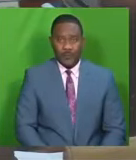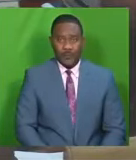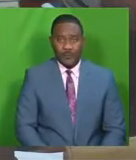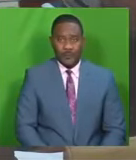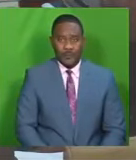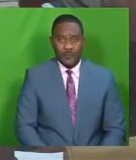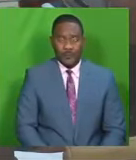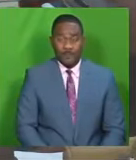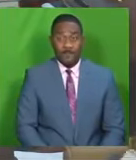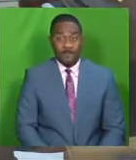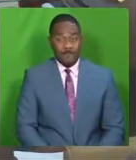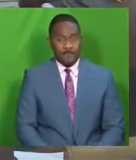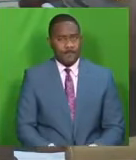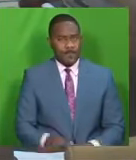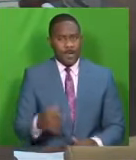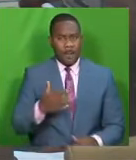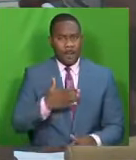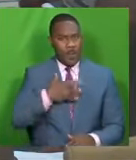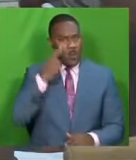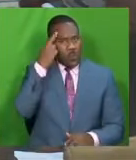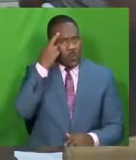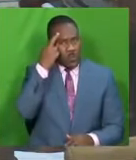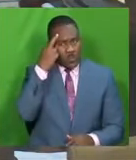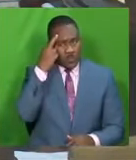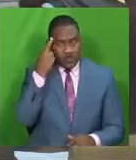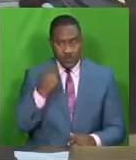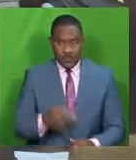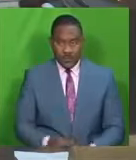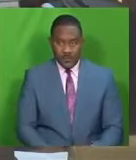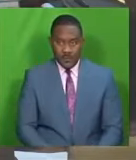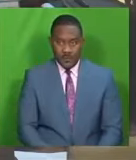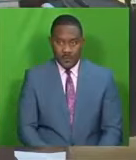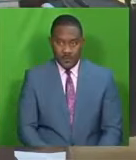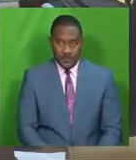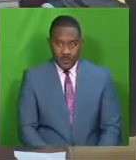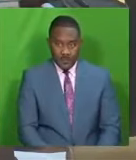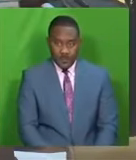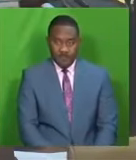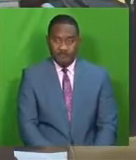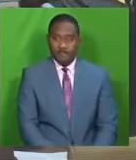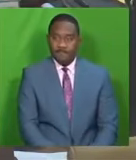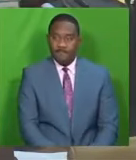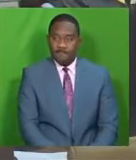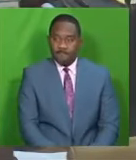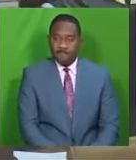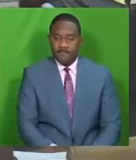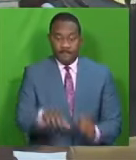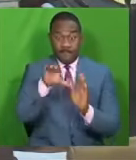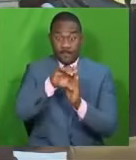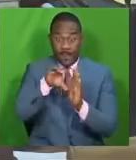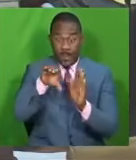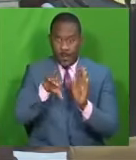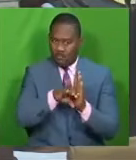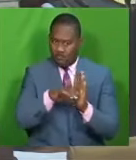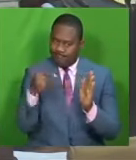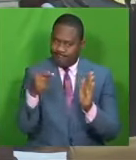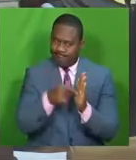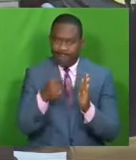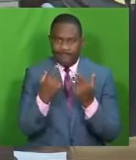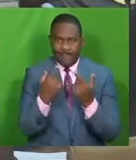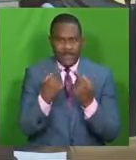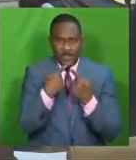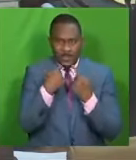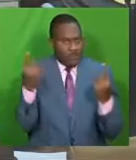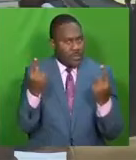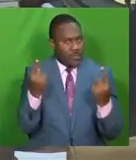Speaker, the reason I'm saying this is that, Mr. Speaker, the Constitution provides